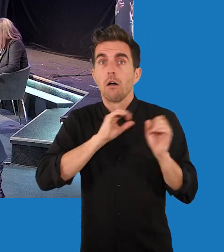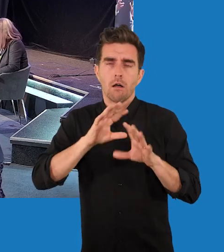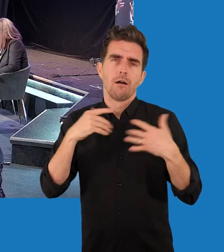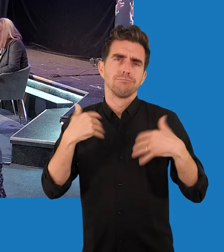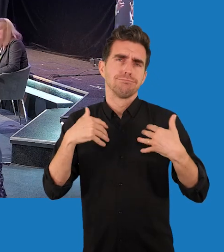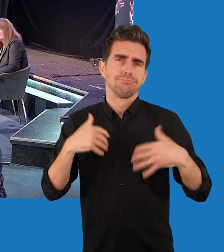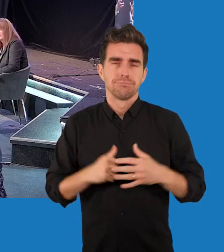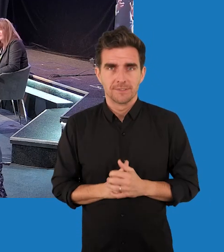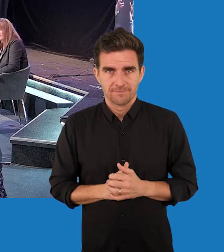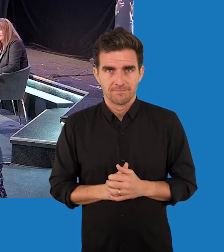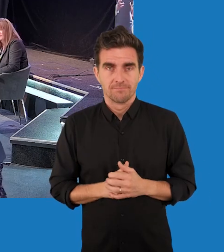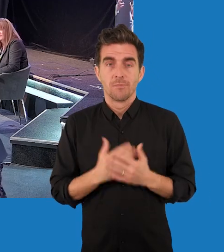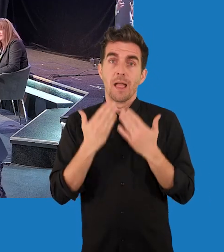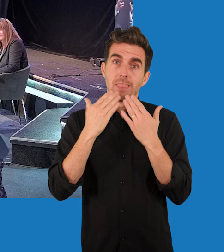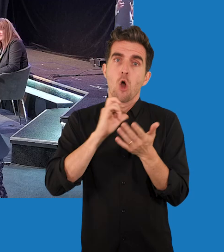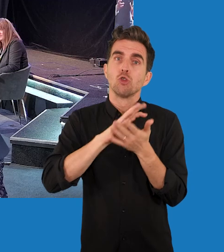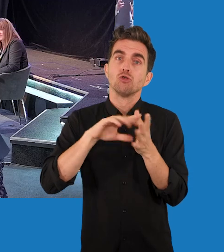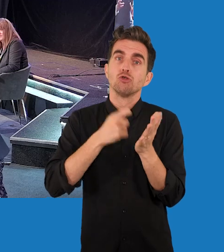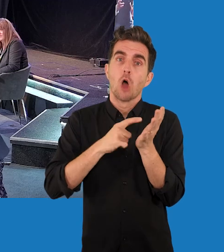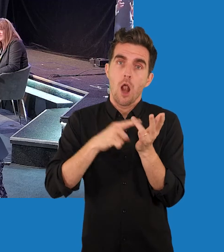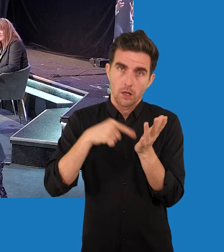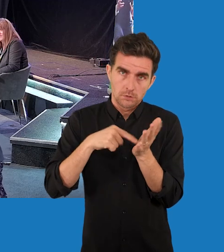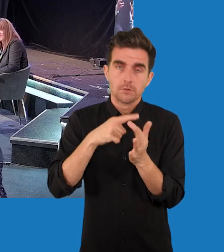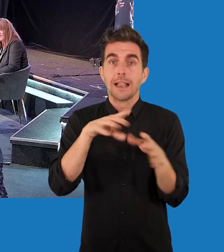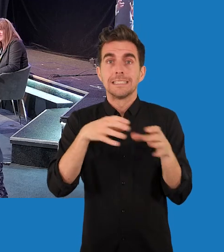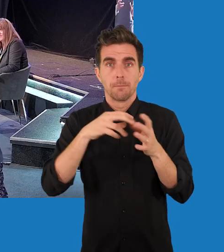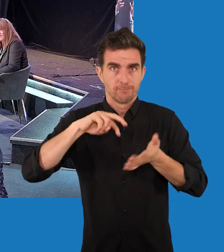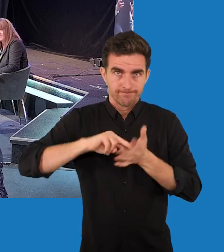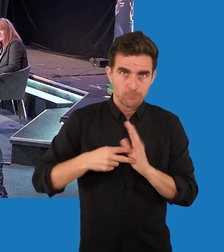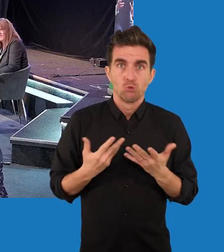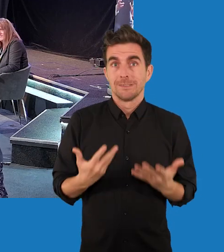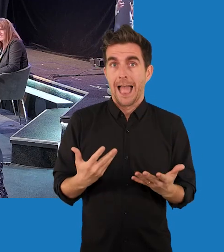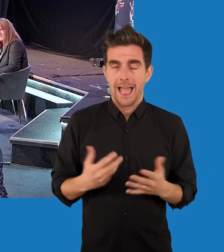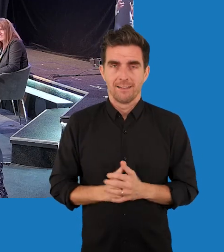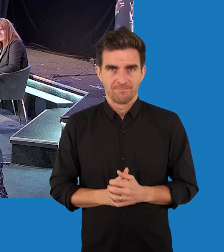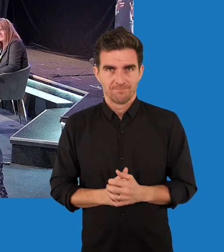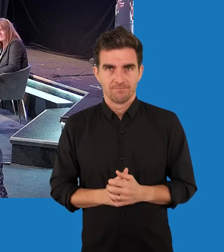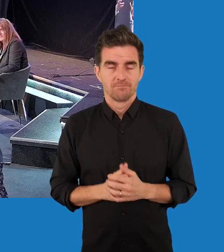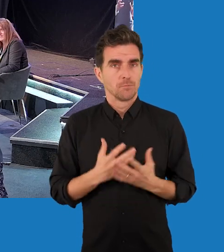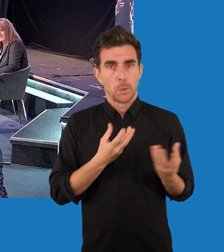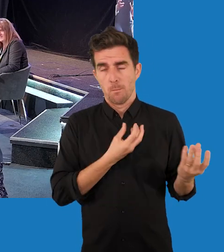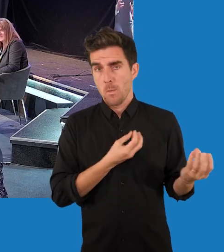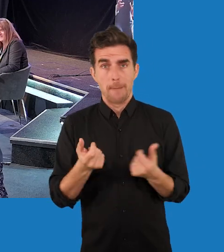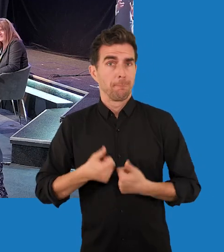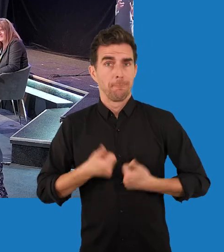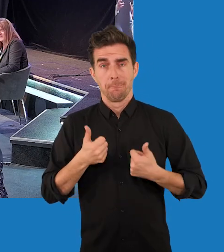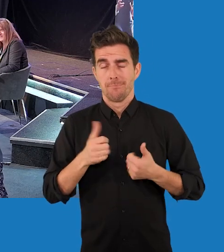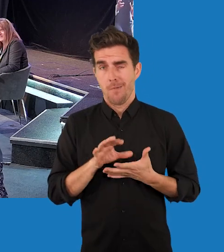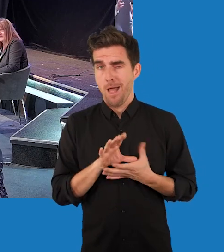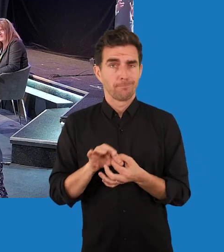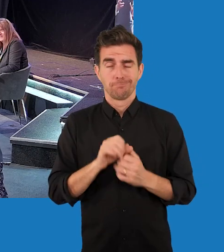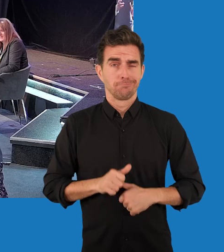fantastic case studies. Big thank you to Charlotte and team for organising today. It's